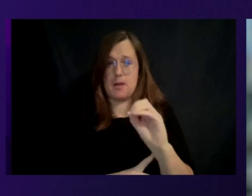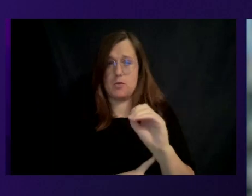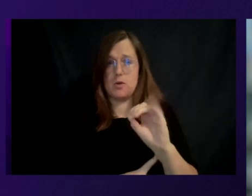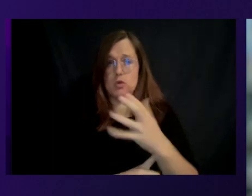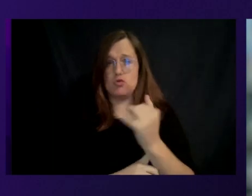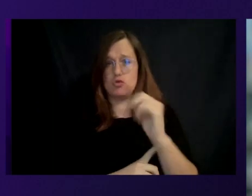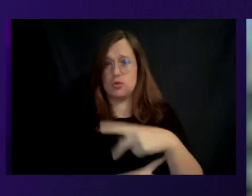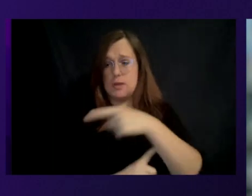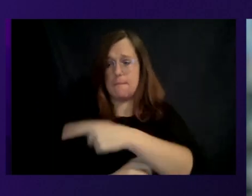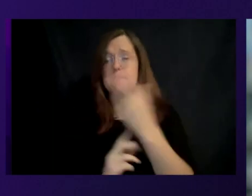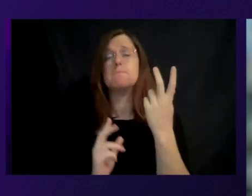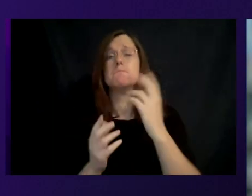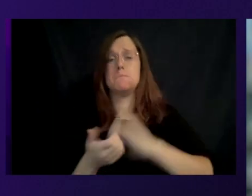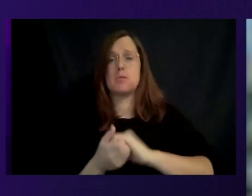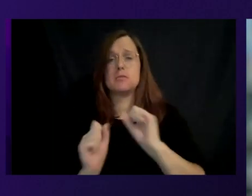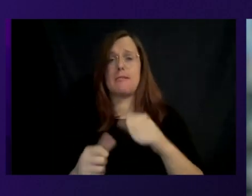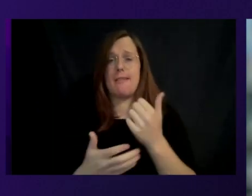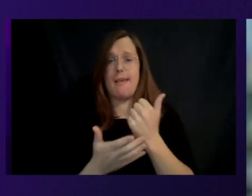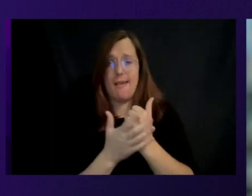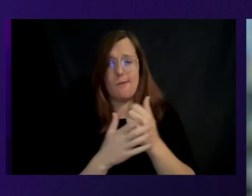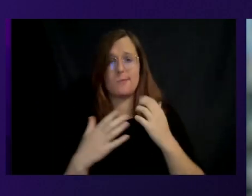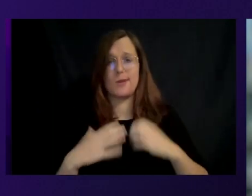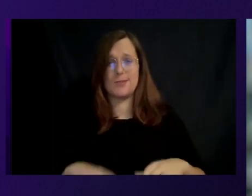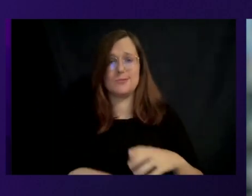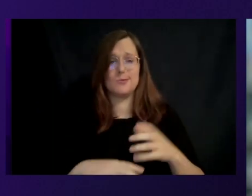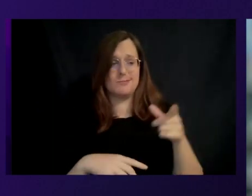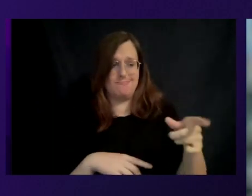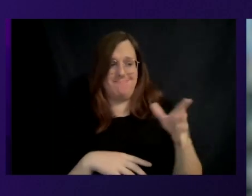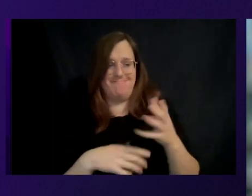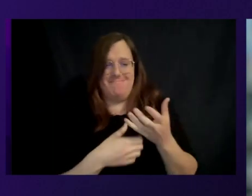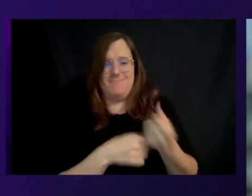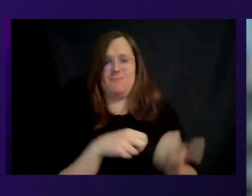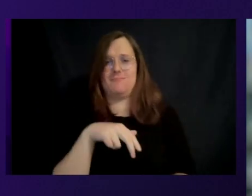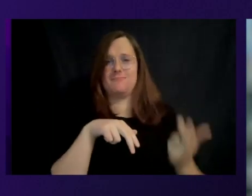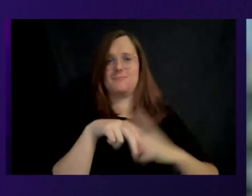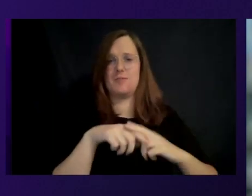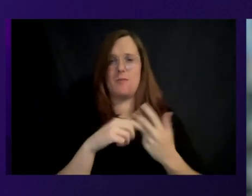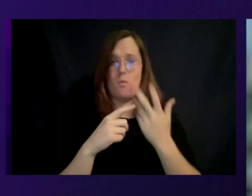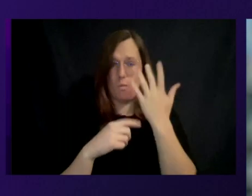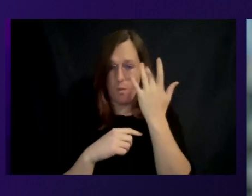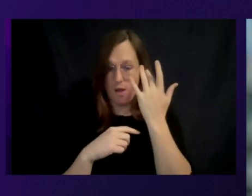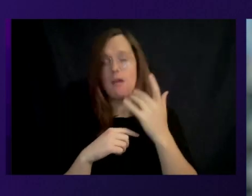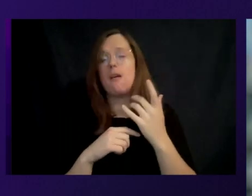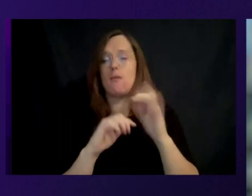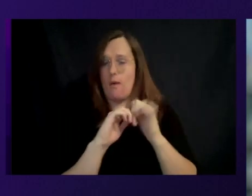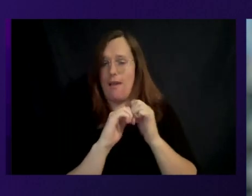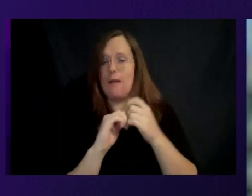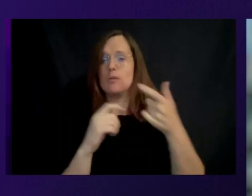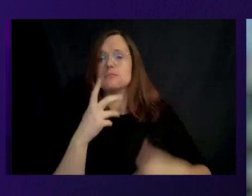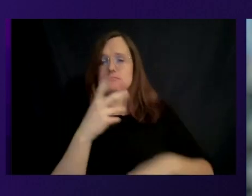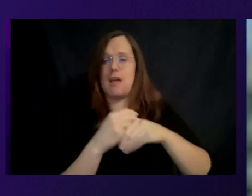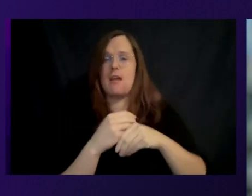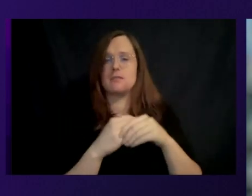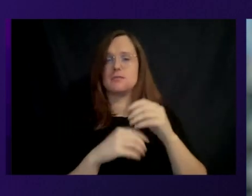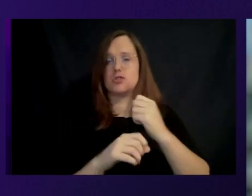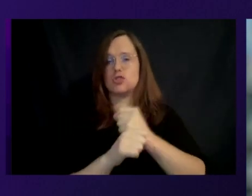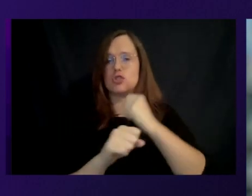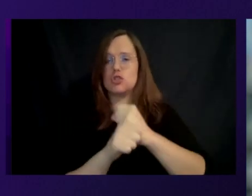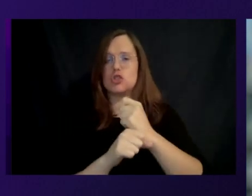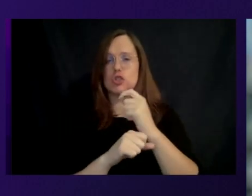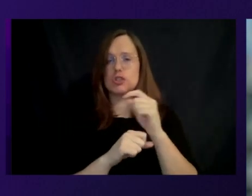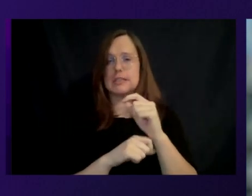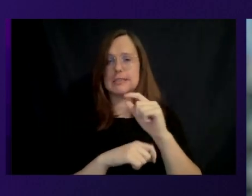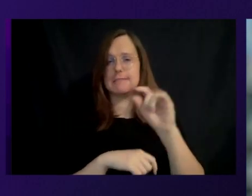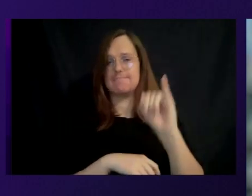enable customer trust by providing an additional layer of security assurance. This inspires our partners to help customers unlock and